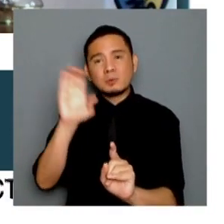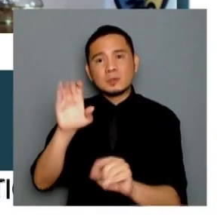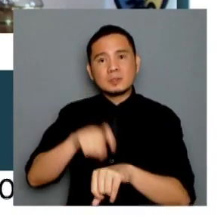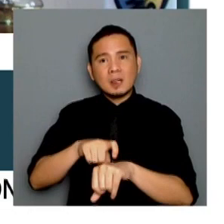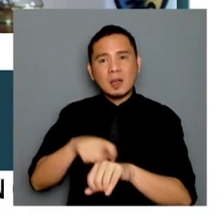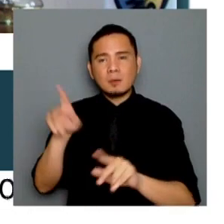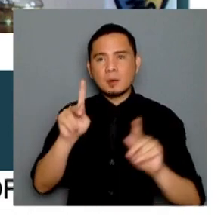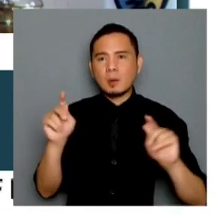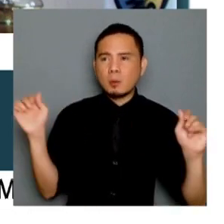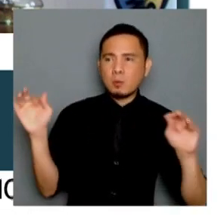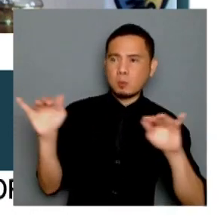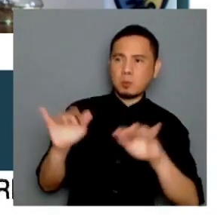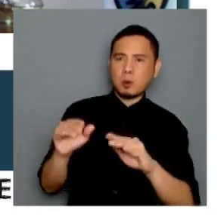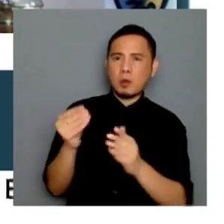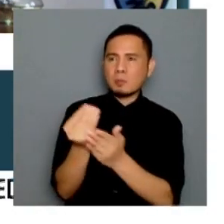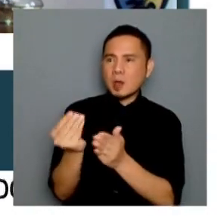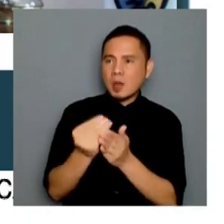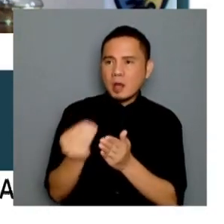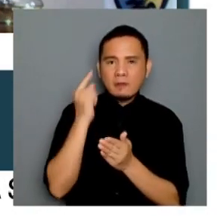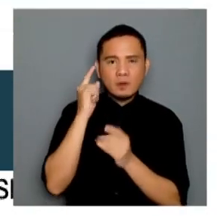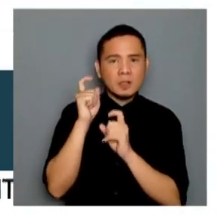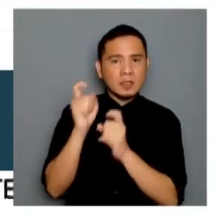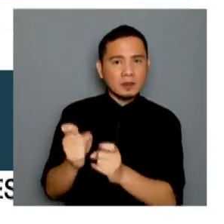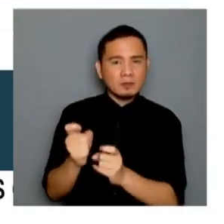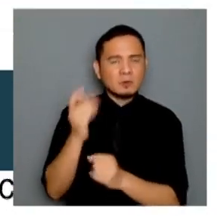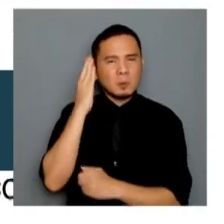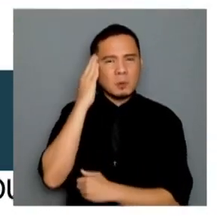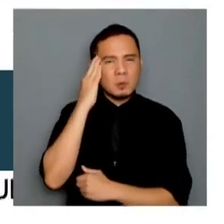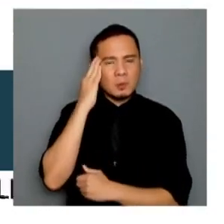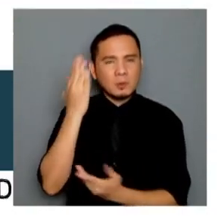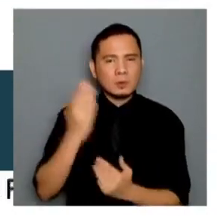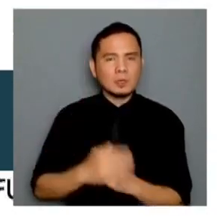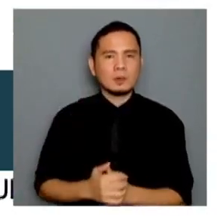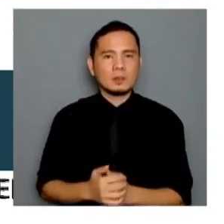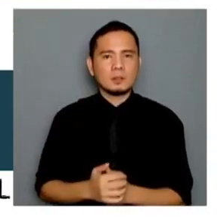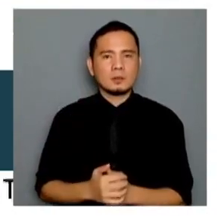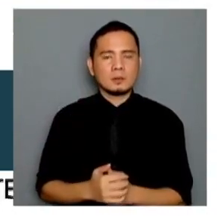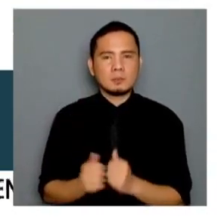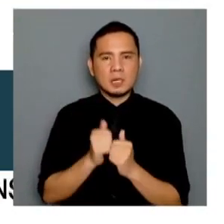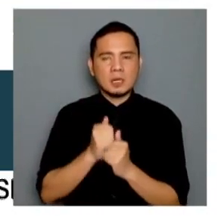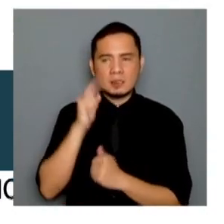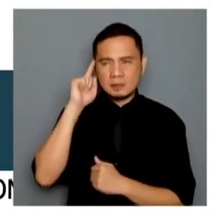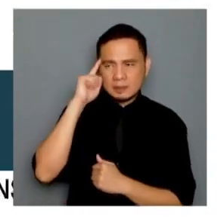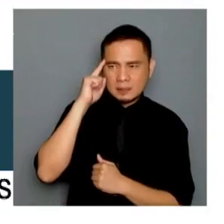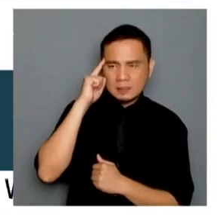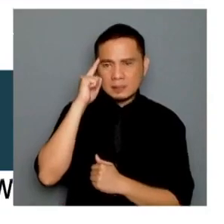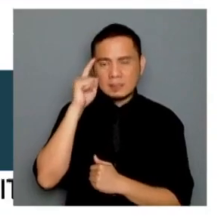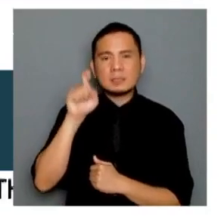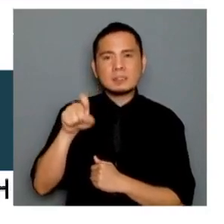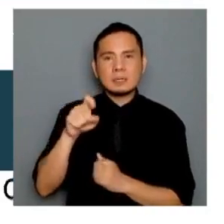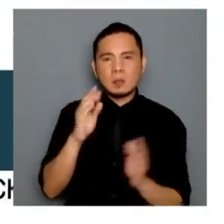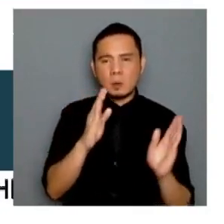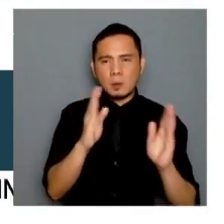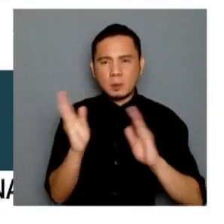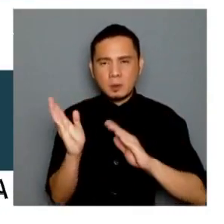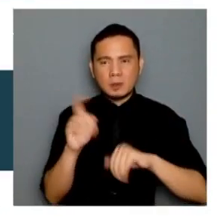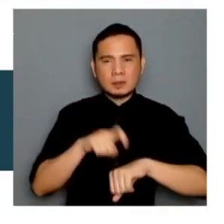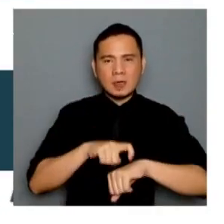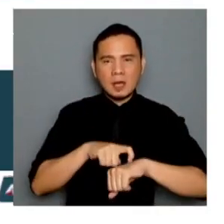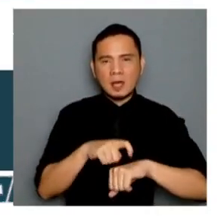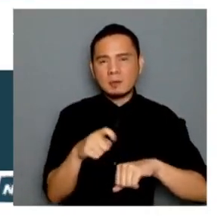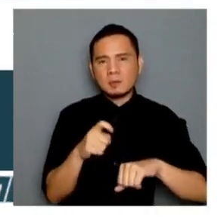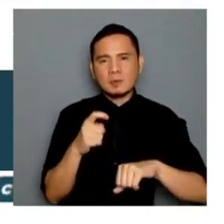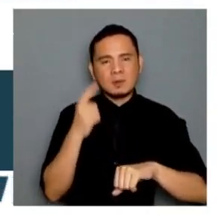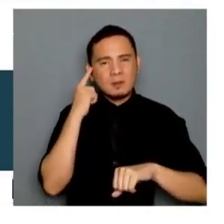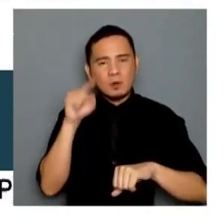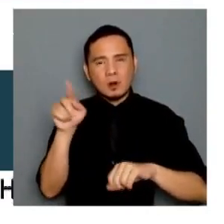malls to shop for presents. So we really had to adjust the time that people will go to the malls,